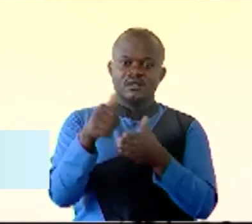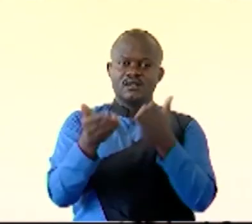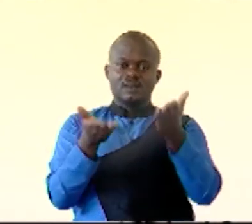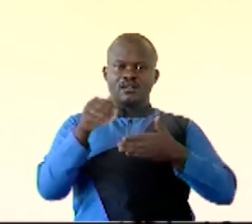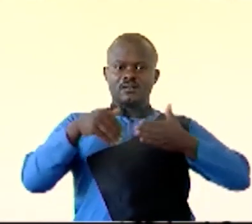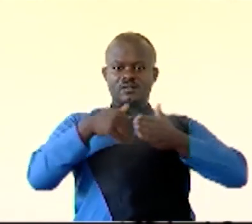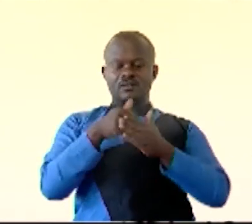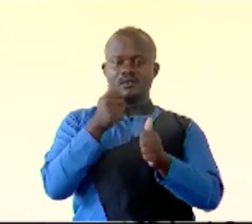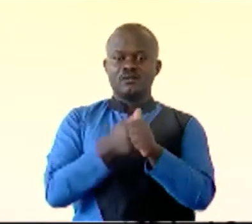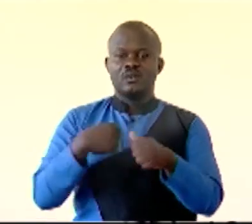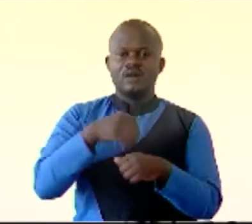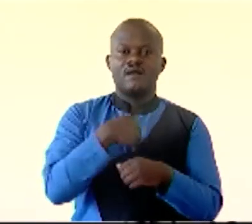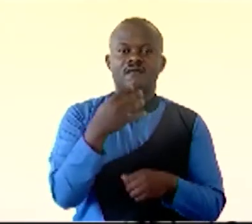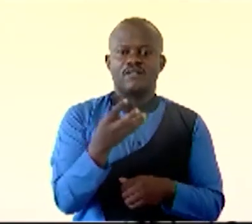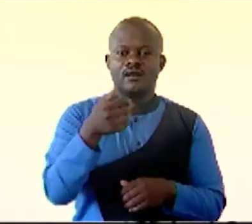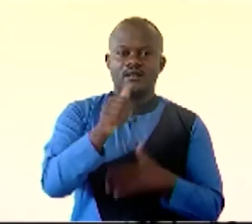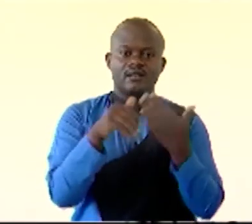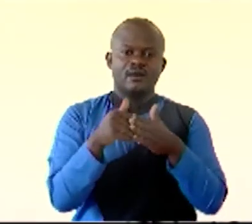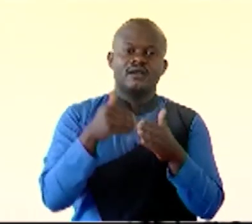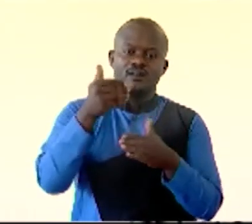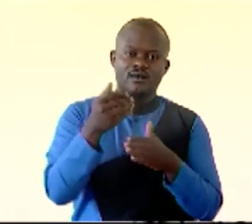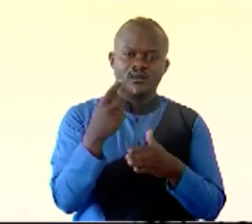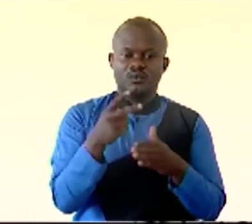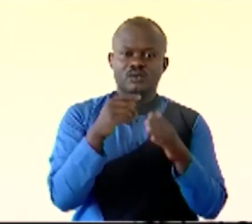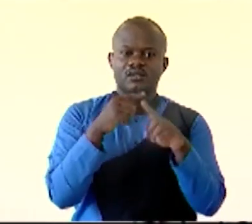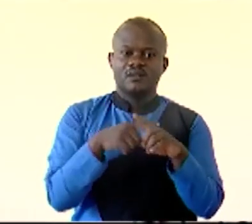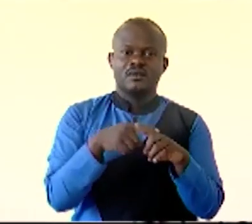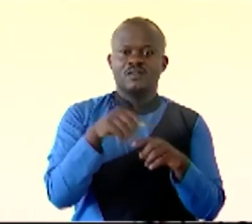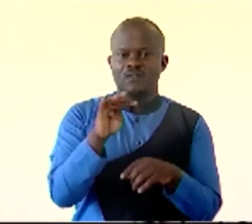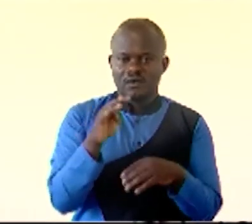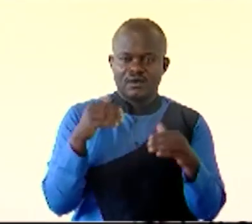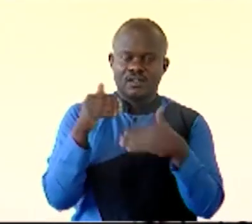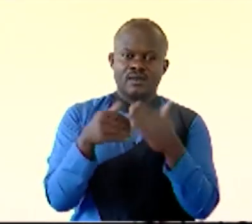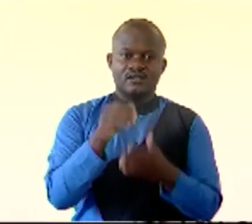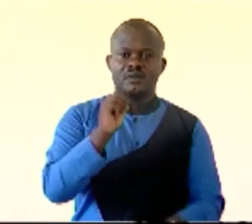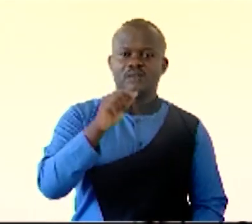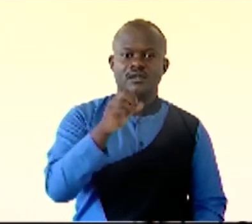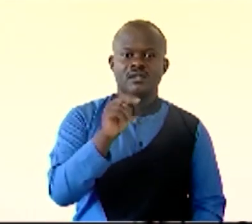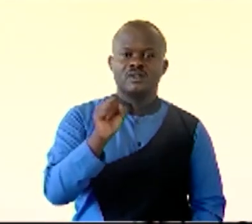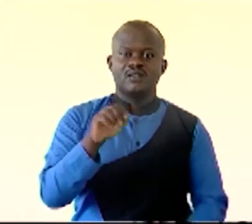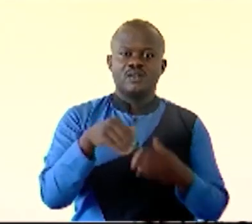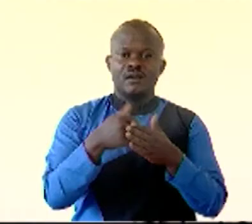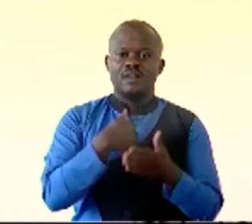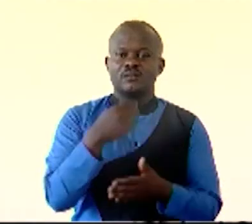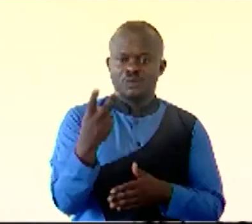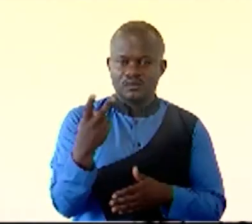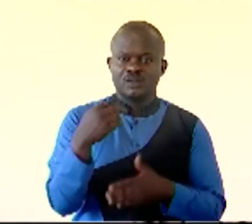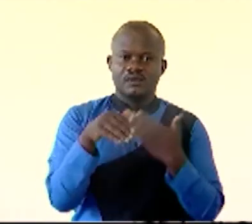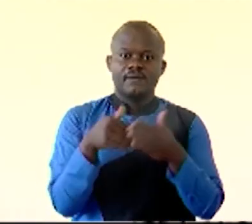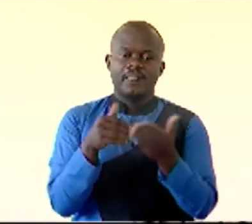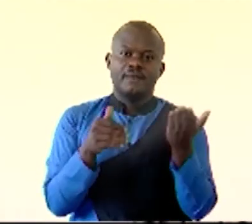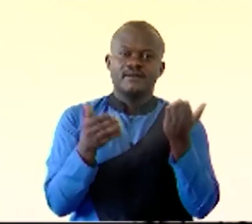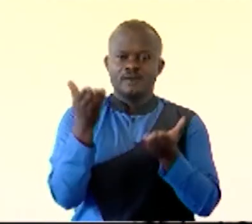nitrogen atoms, we have 4 here, and here we have 2 times 2, that is 4. Magnesium, we have 2, and we have 2. So our equation is